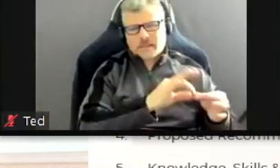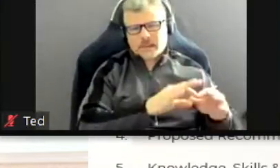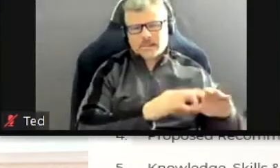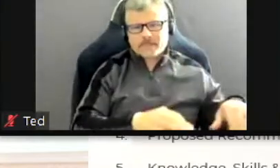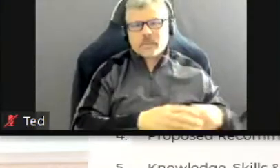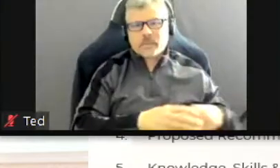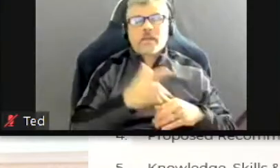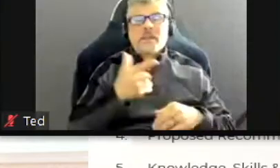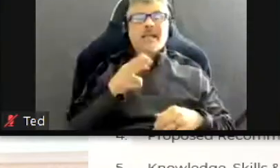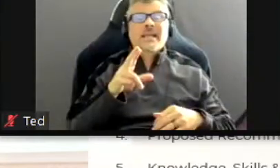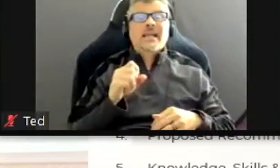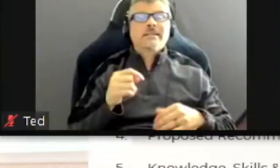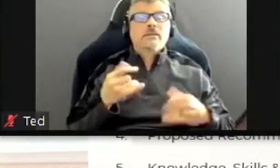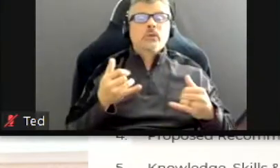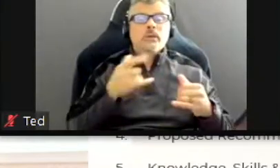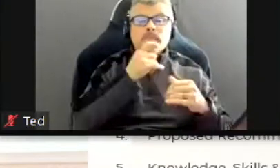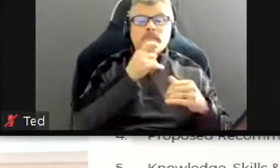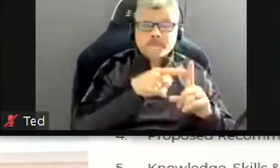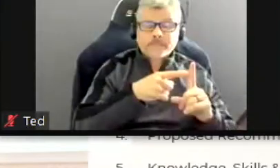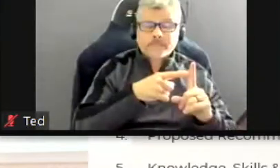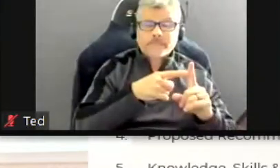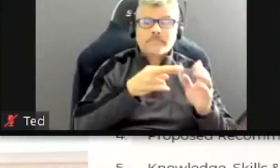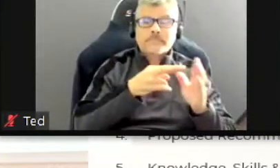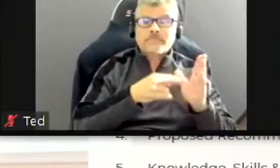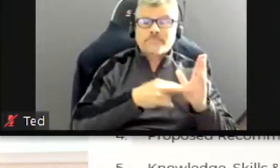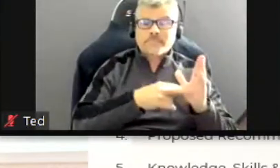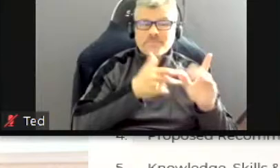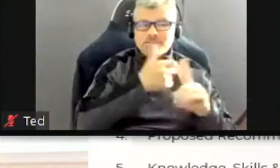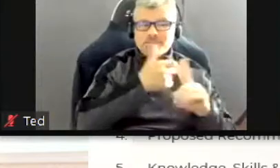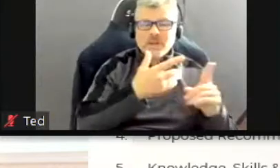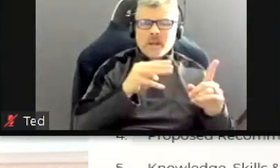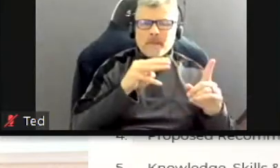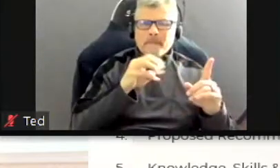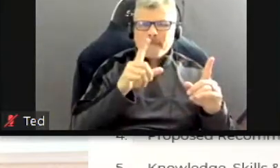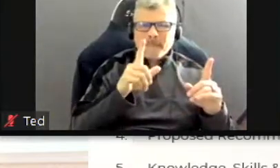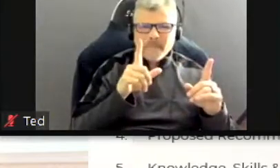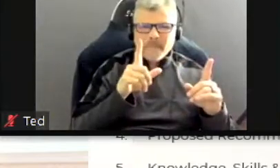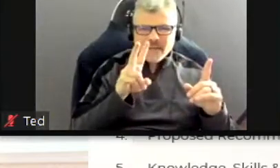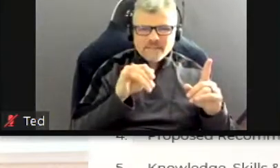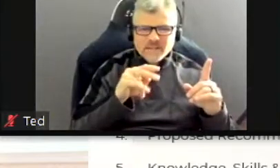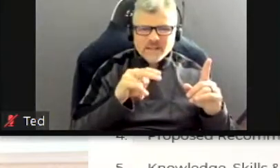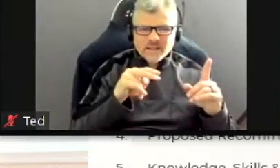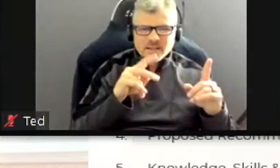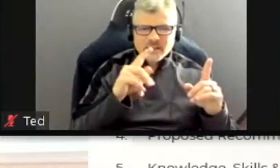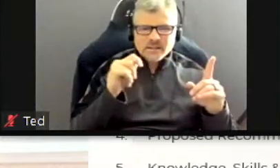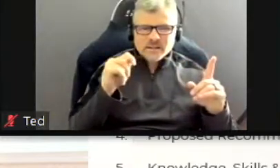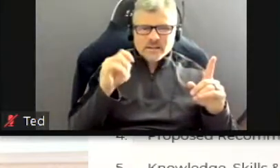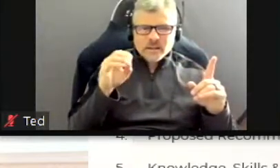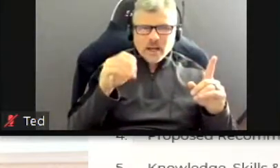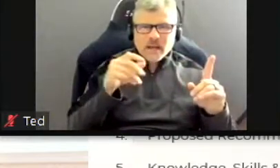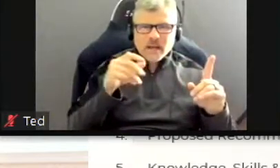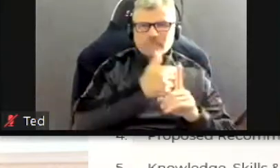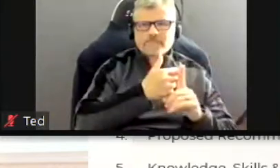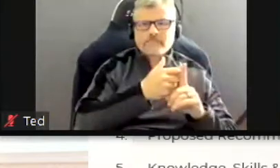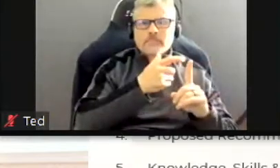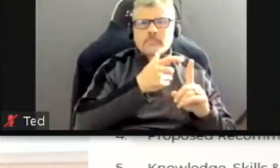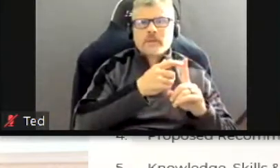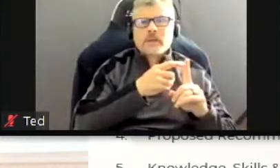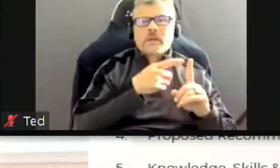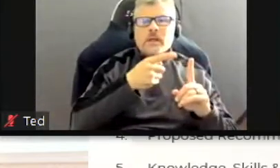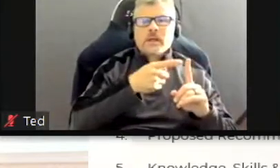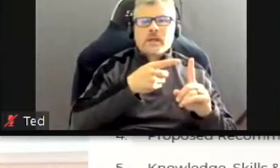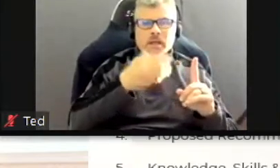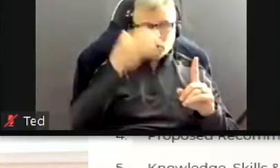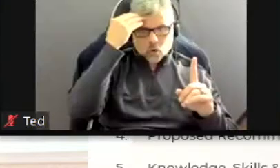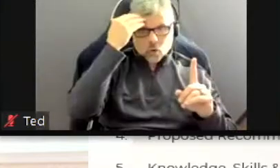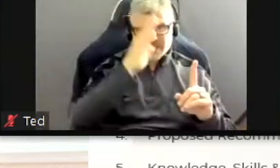Our guest today, our registered guest is Mr. Melvin Towns. Mr. Towns has been versed in understanding that he has 3